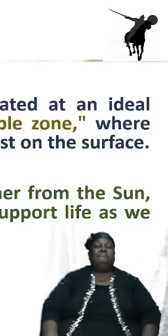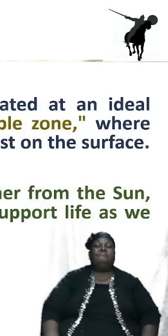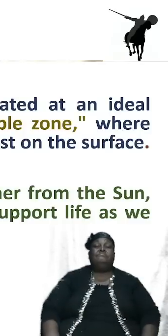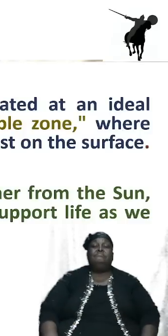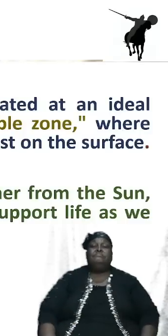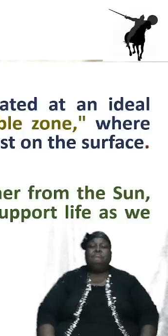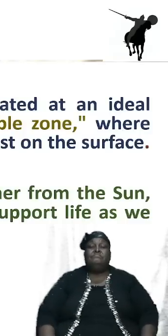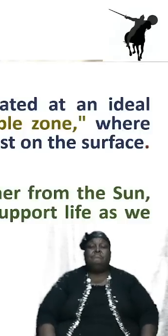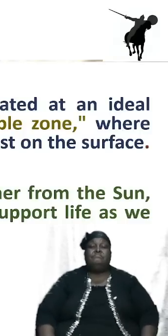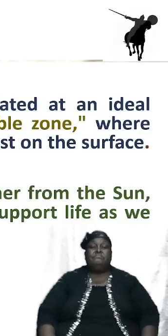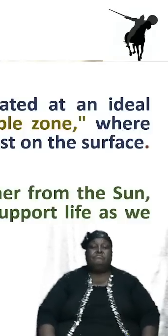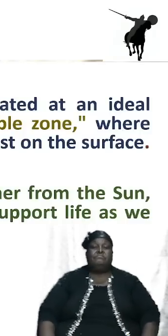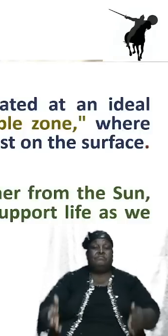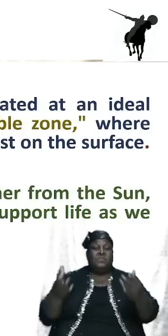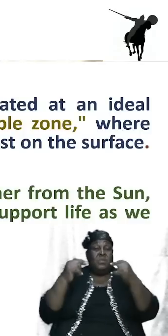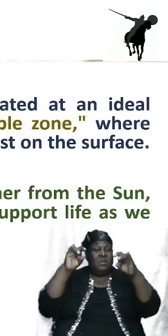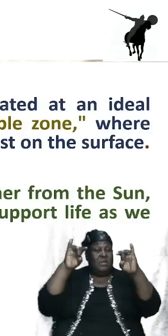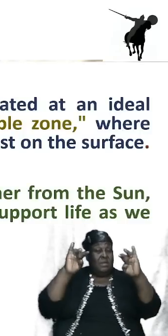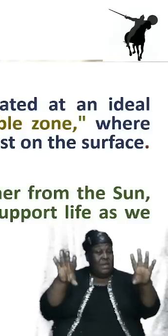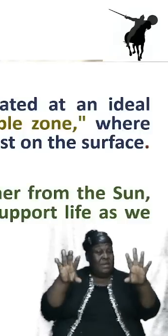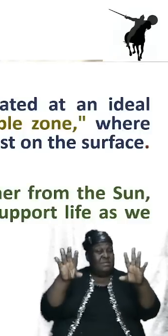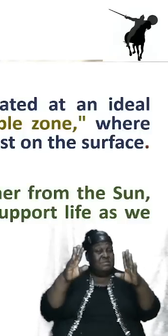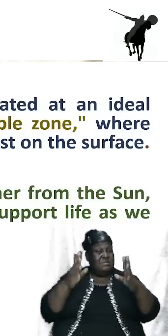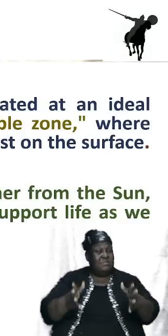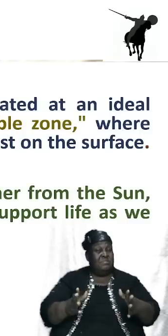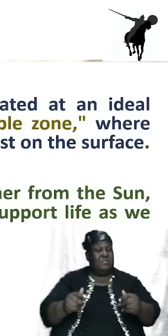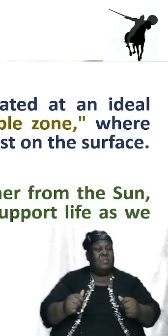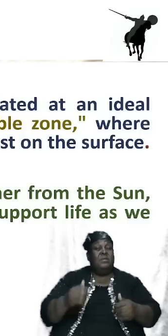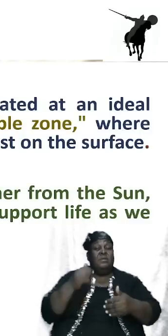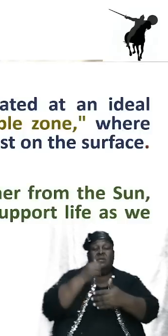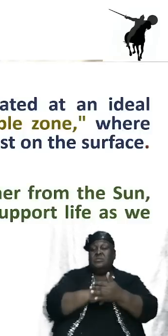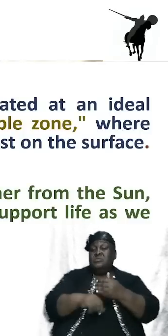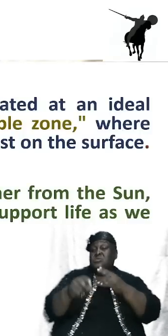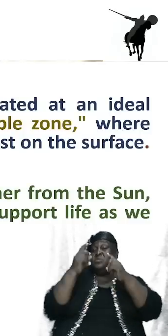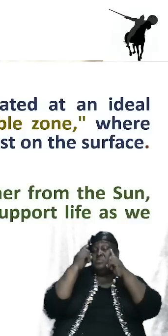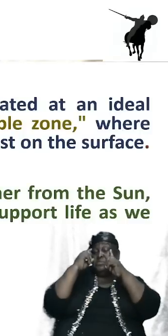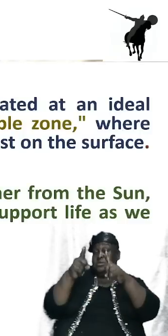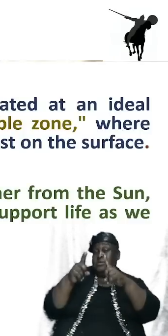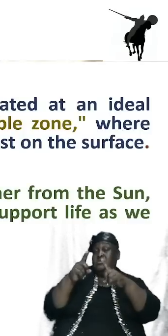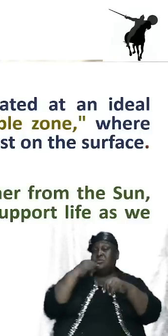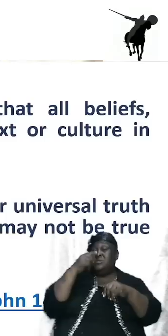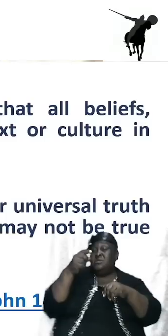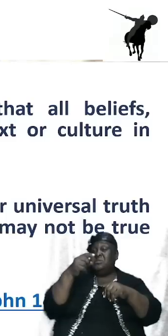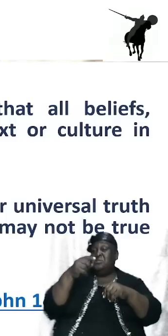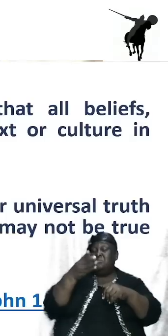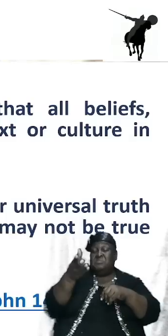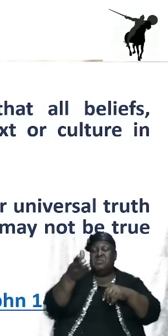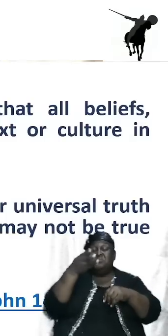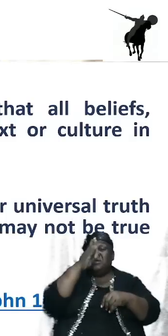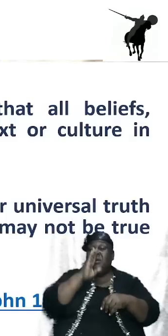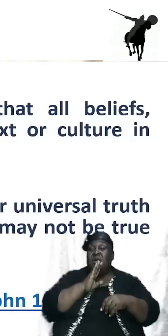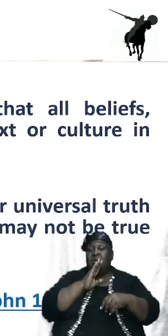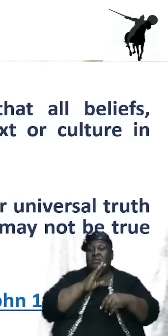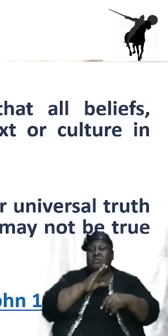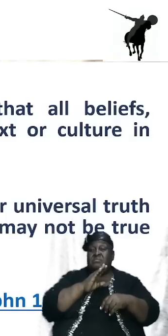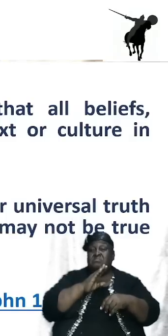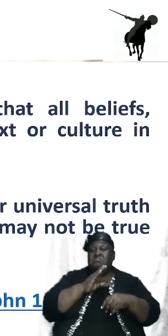So we come against atheism. And we are saying that sound doctrine says there is a God. Then there is a